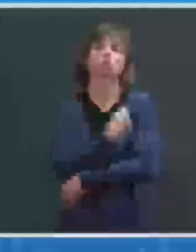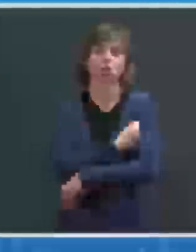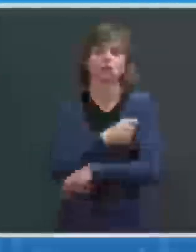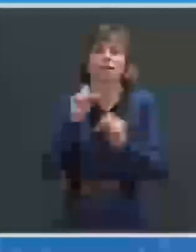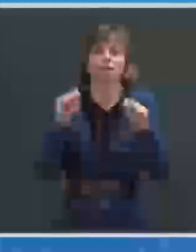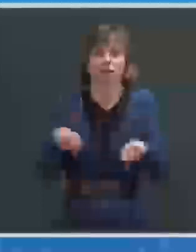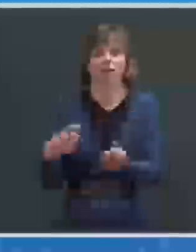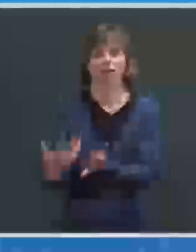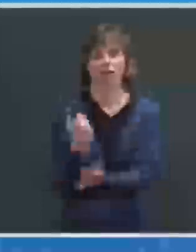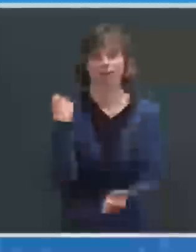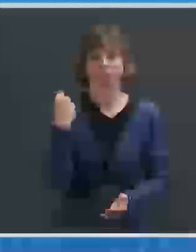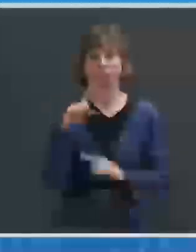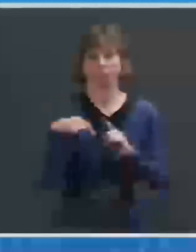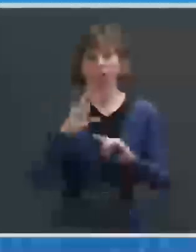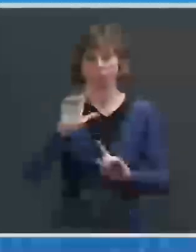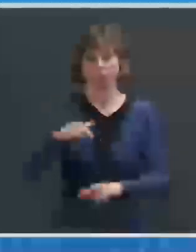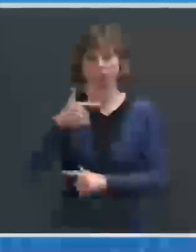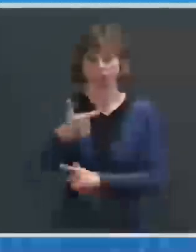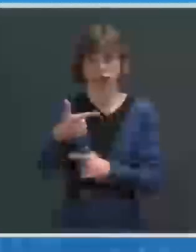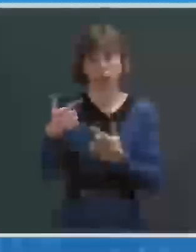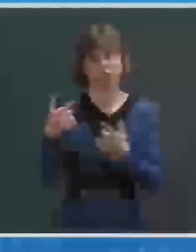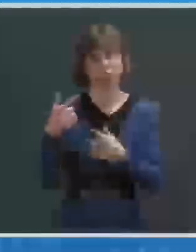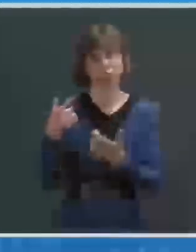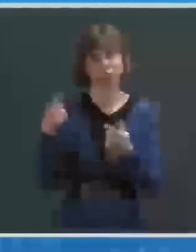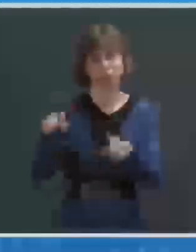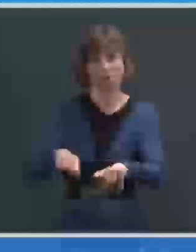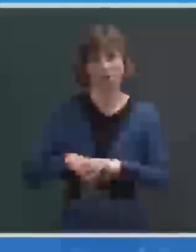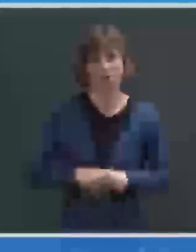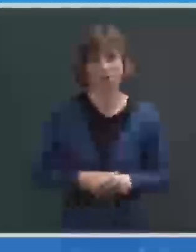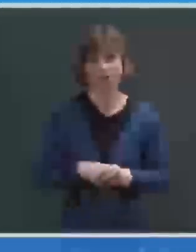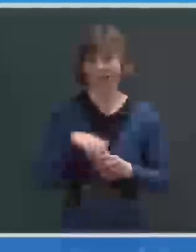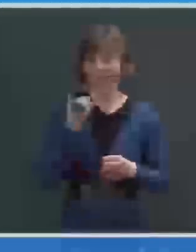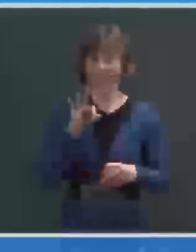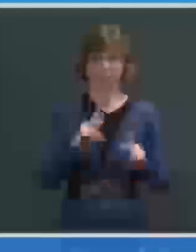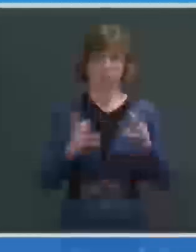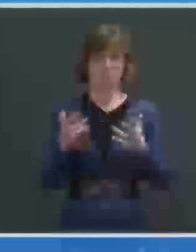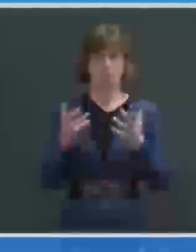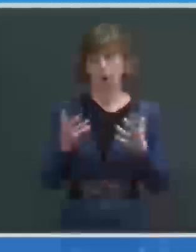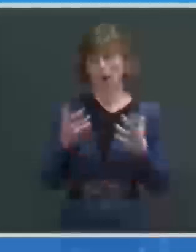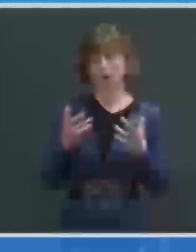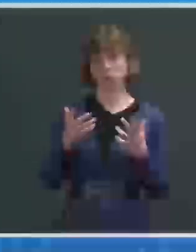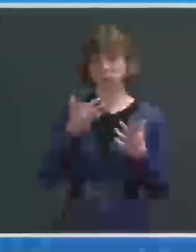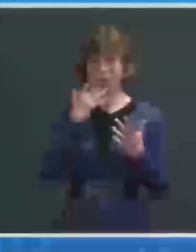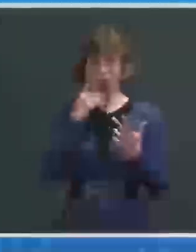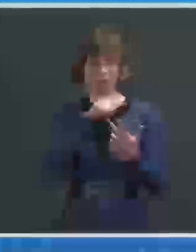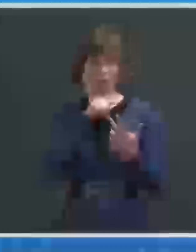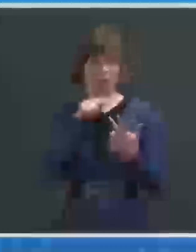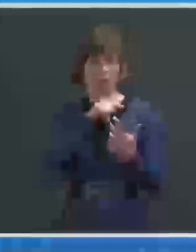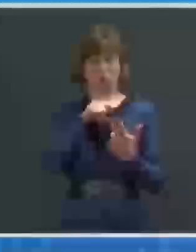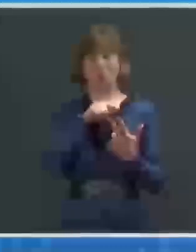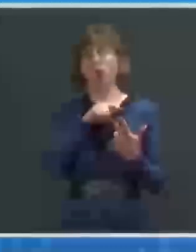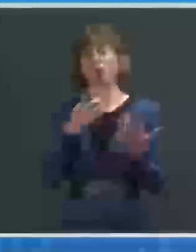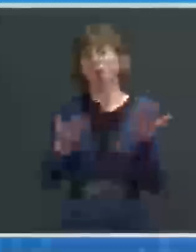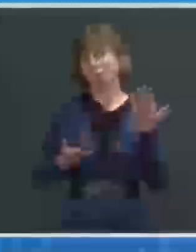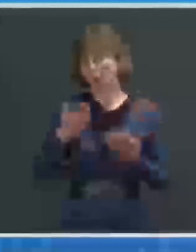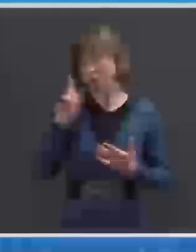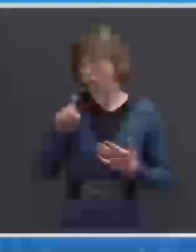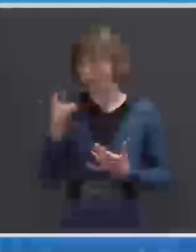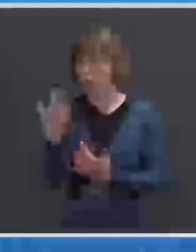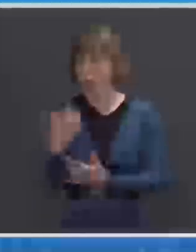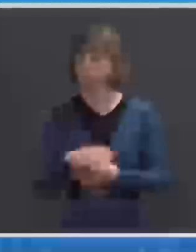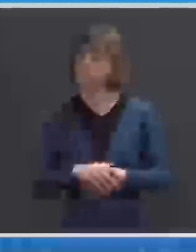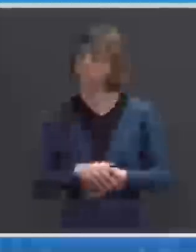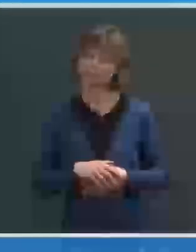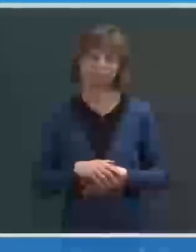you when it is your turn. If people want to opt for one vaccine over another, they may have to wait. Time is of